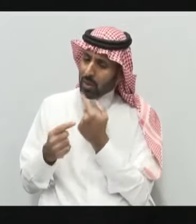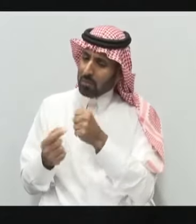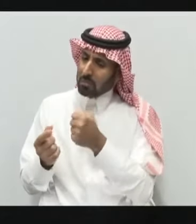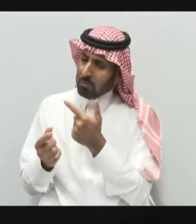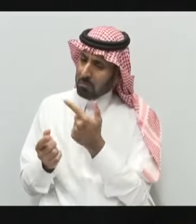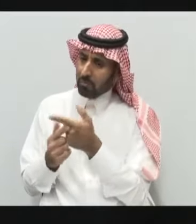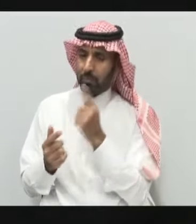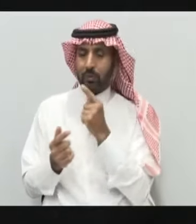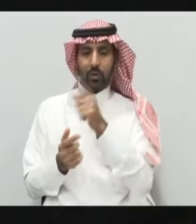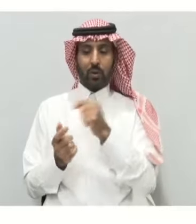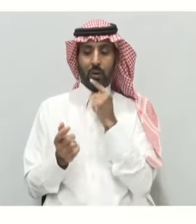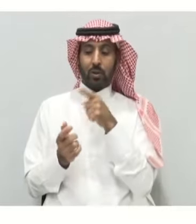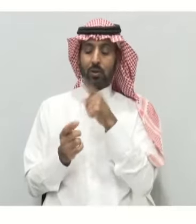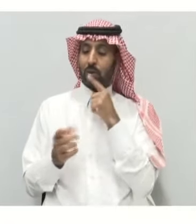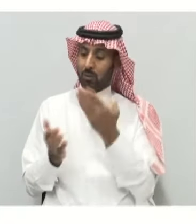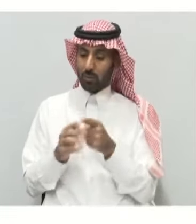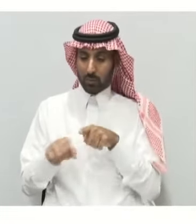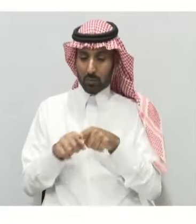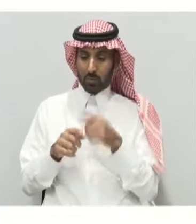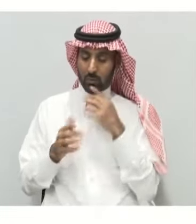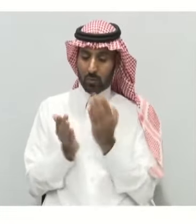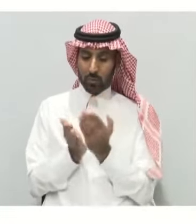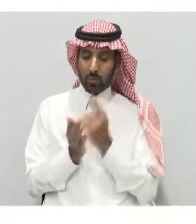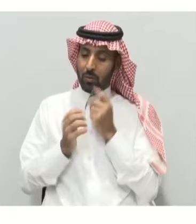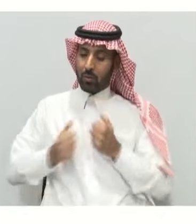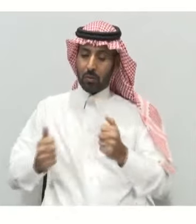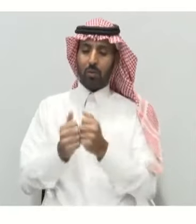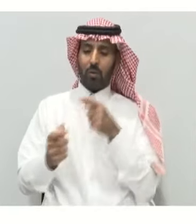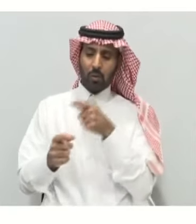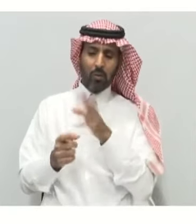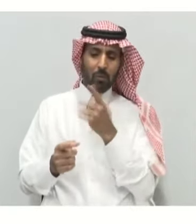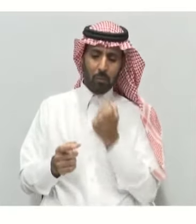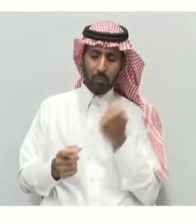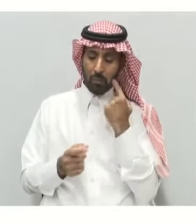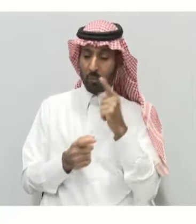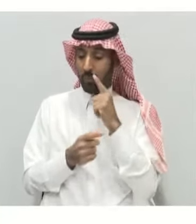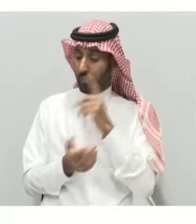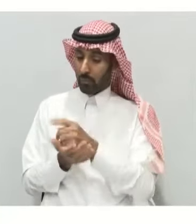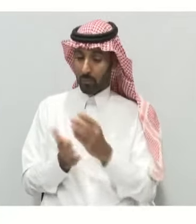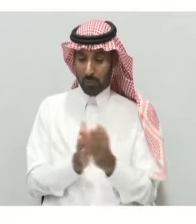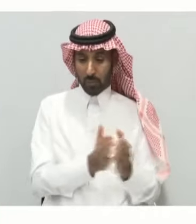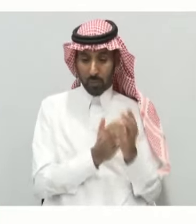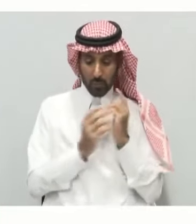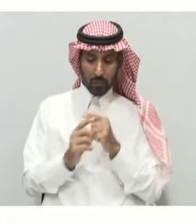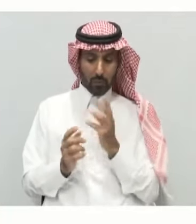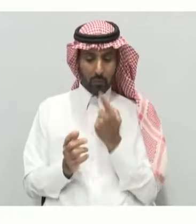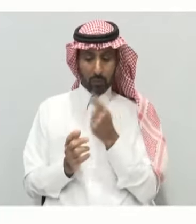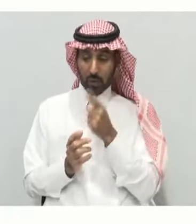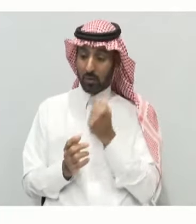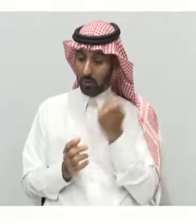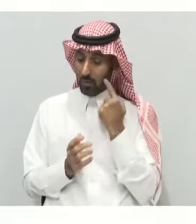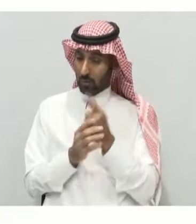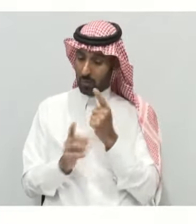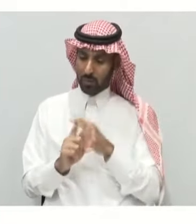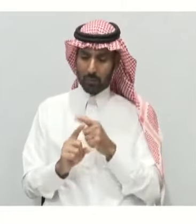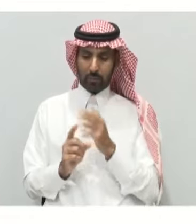example, you can ask your classmate or your family member whether they like a certain subject. For example, do you like